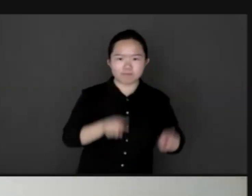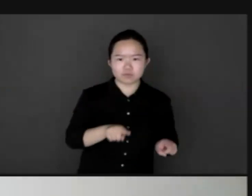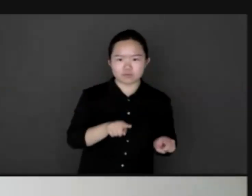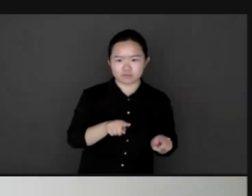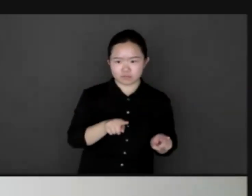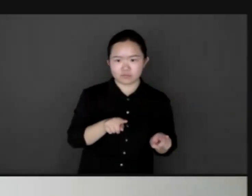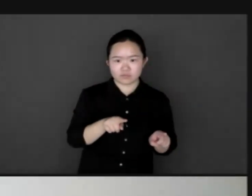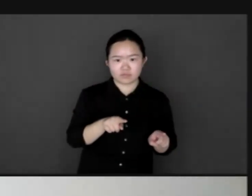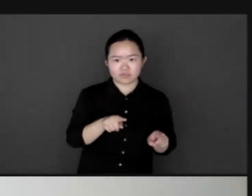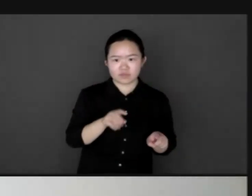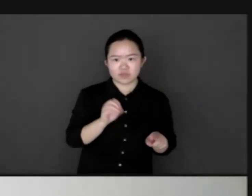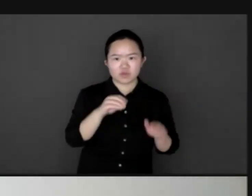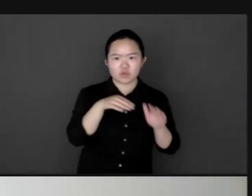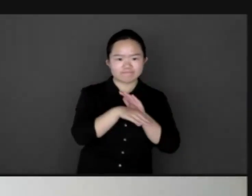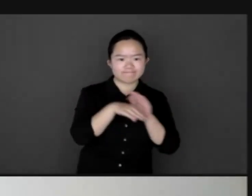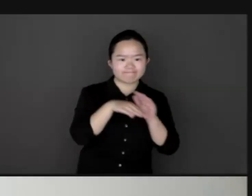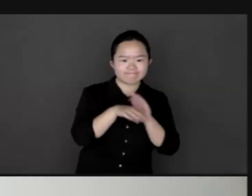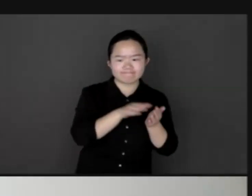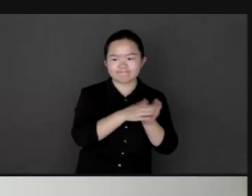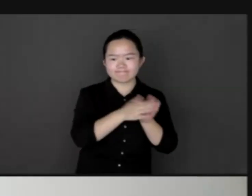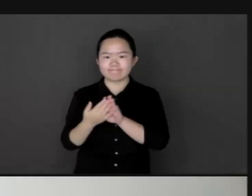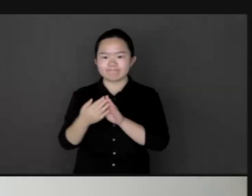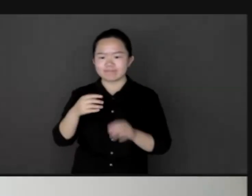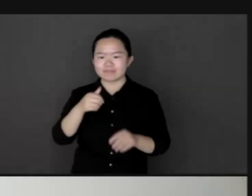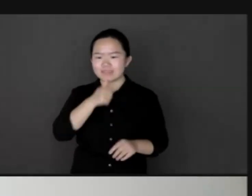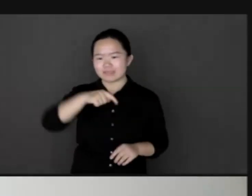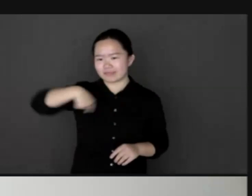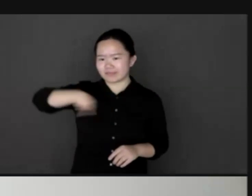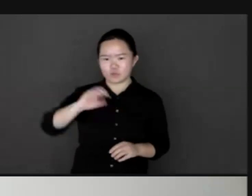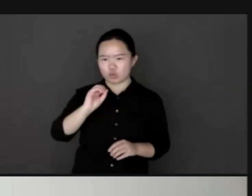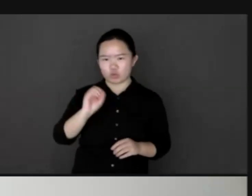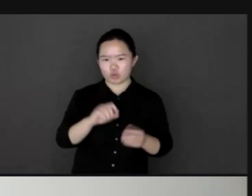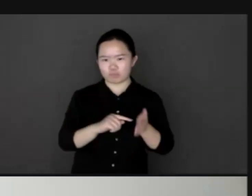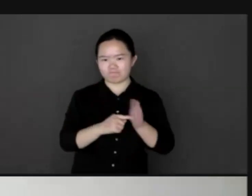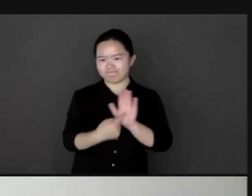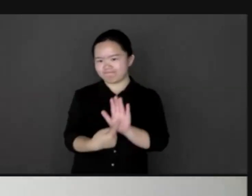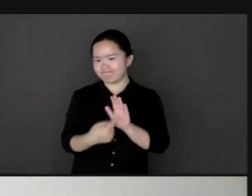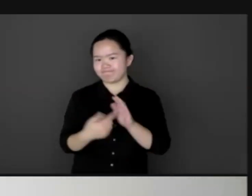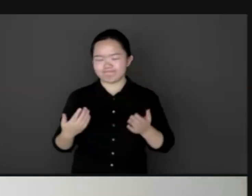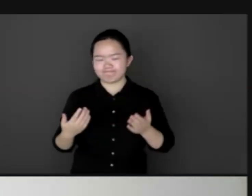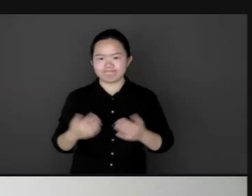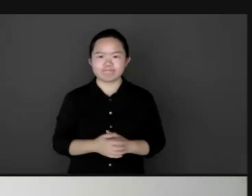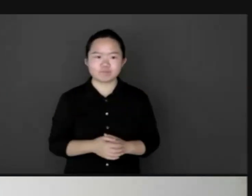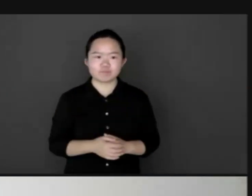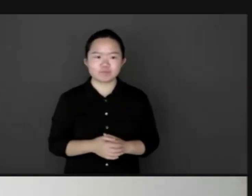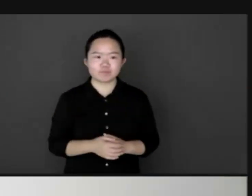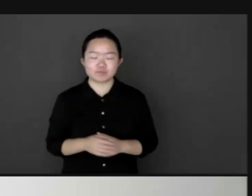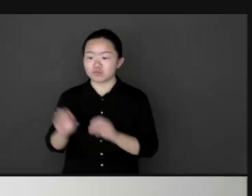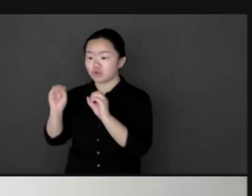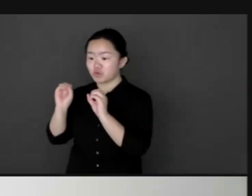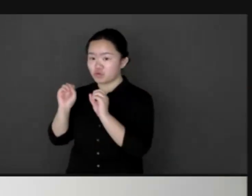Okay, so John, did you have anything to add on that? Do you see any trends from the UK perspective? Only that I